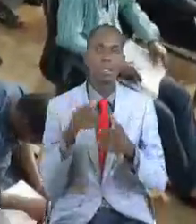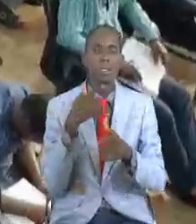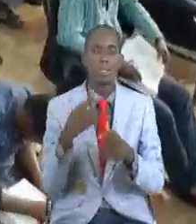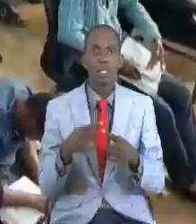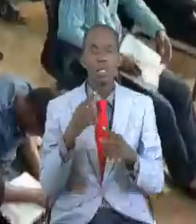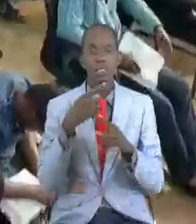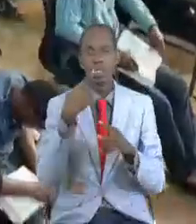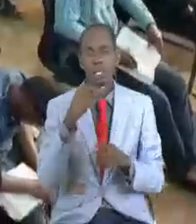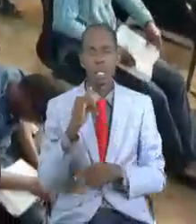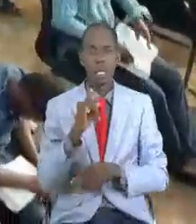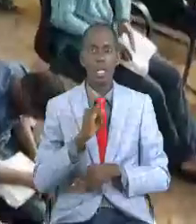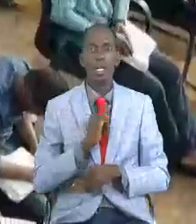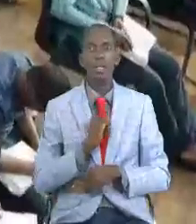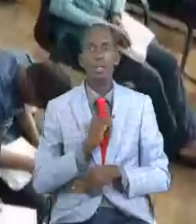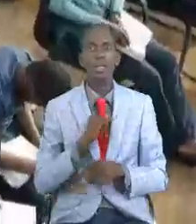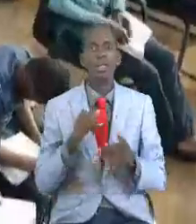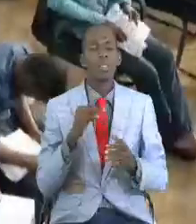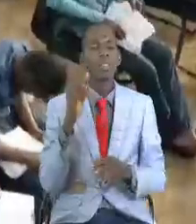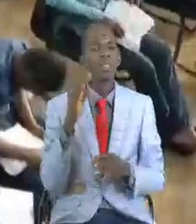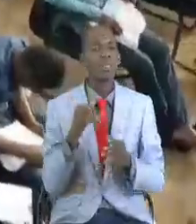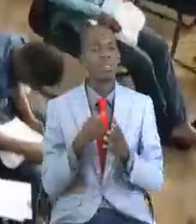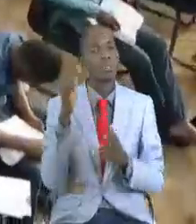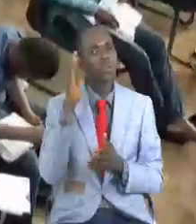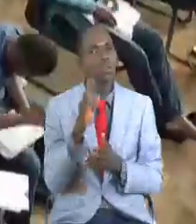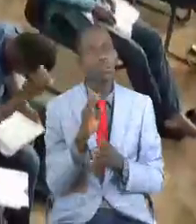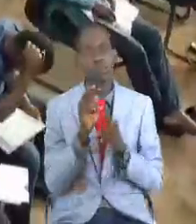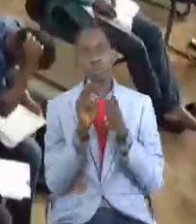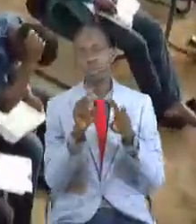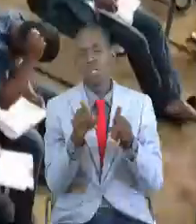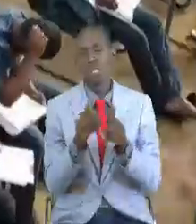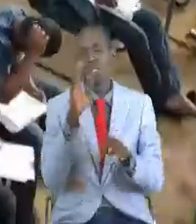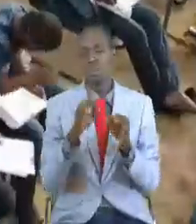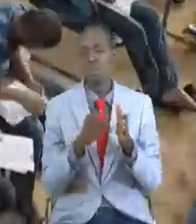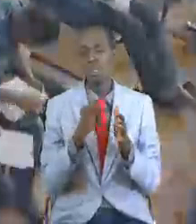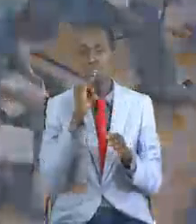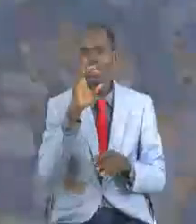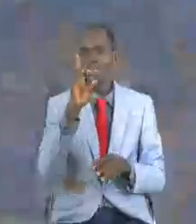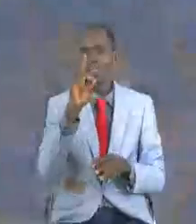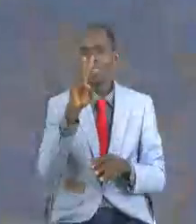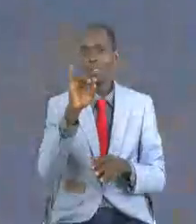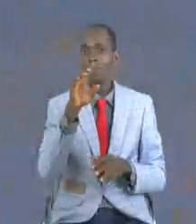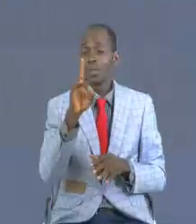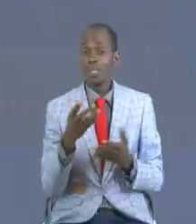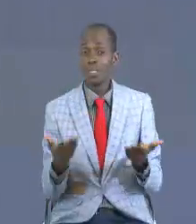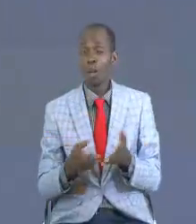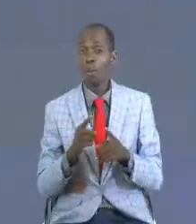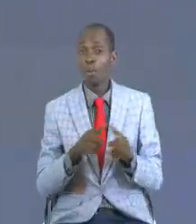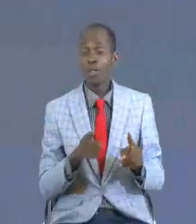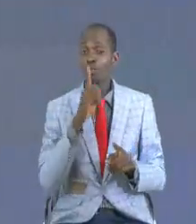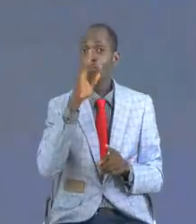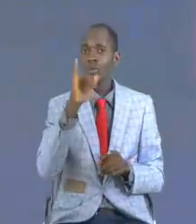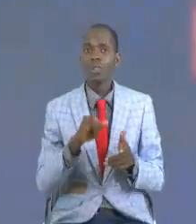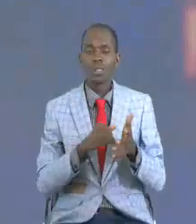I, it will appear is David talking, but really it was Christ